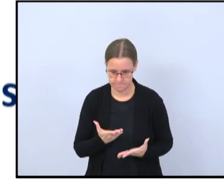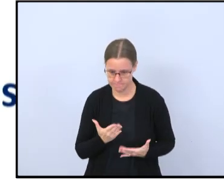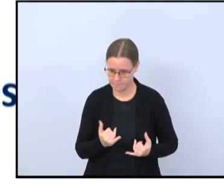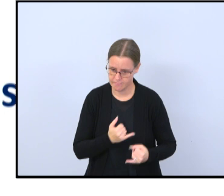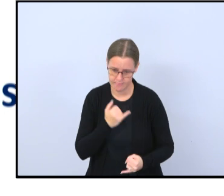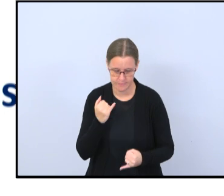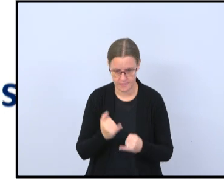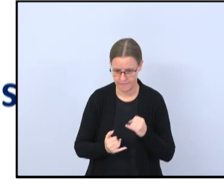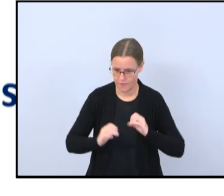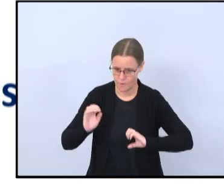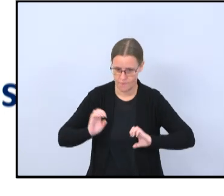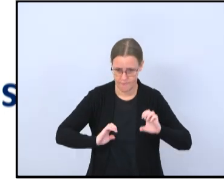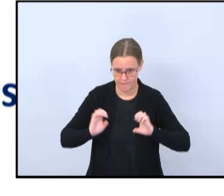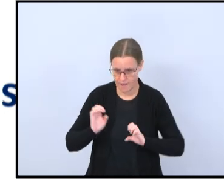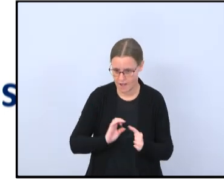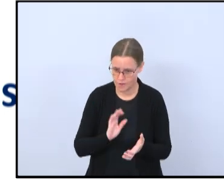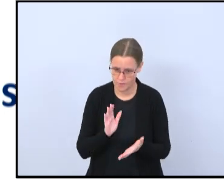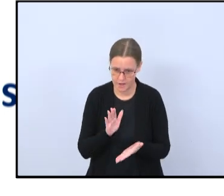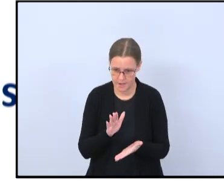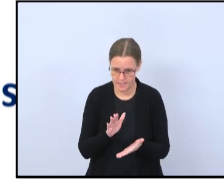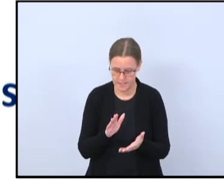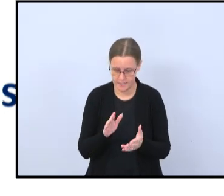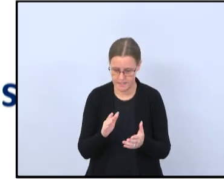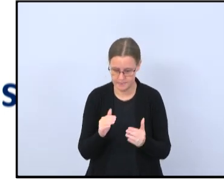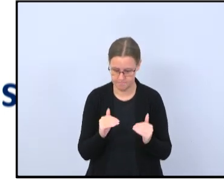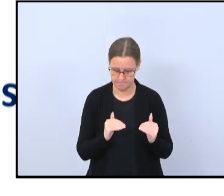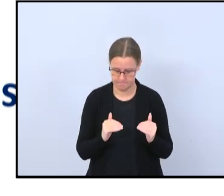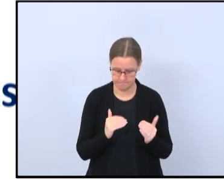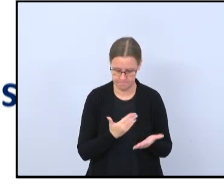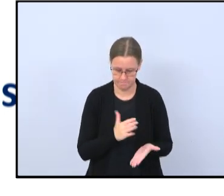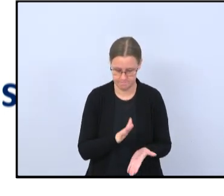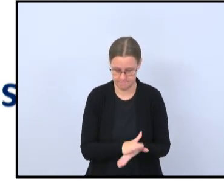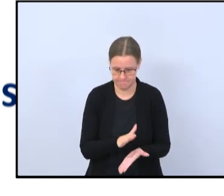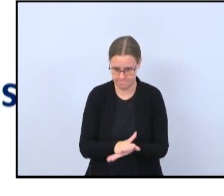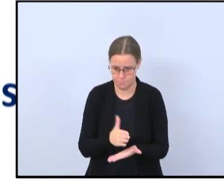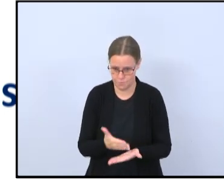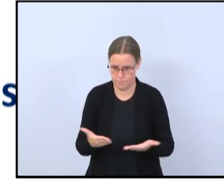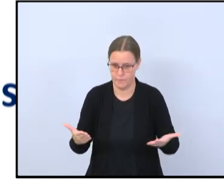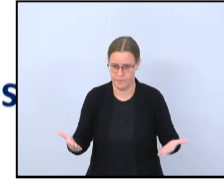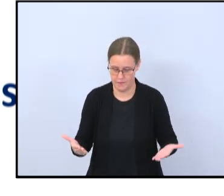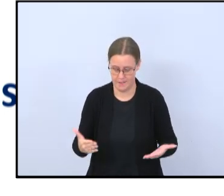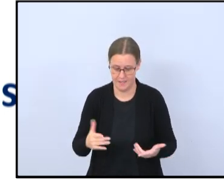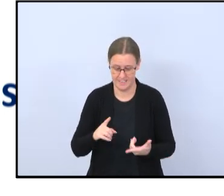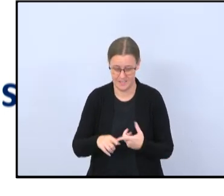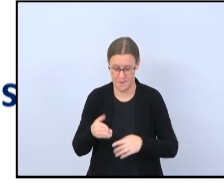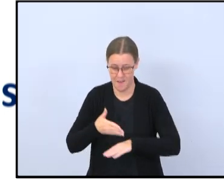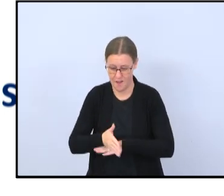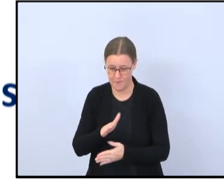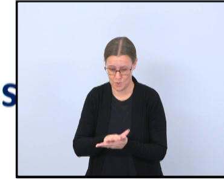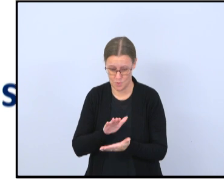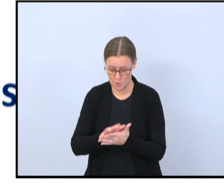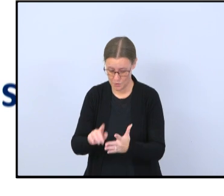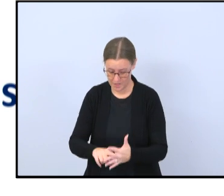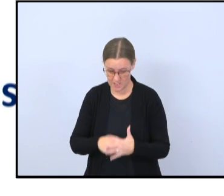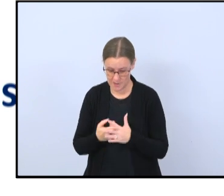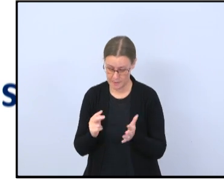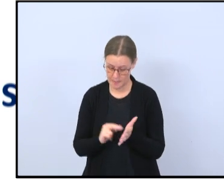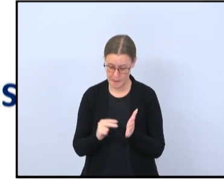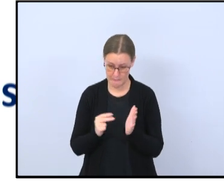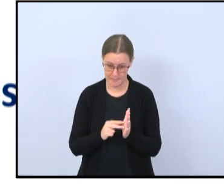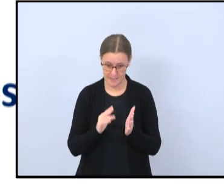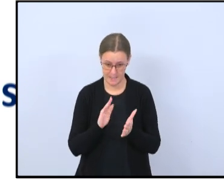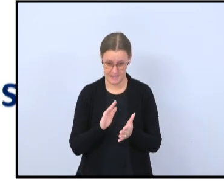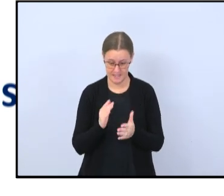procedures for evaluating schools until after the academic year was already underway. This delay meant schools had no opportunity